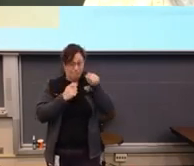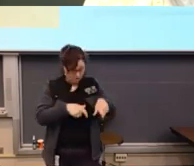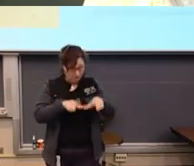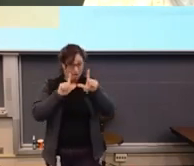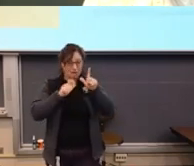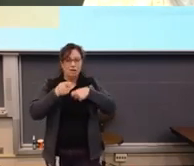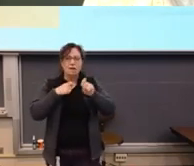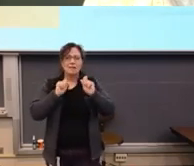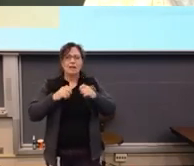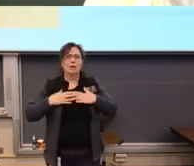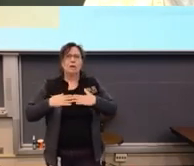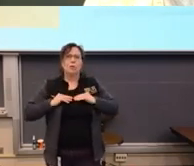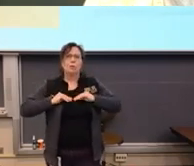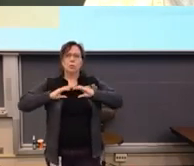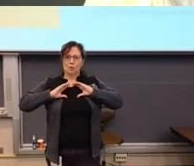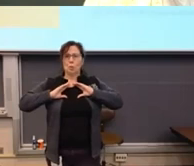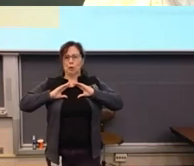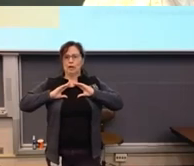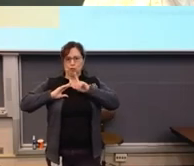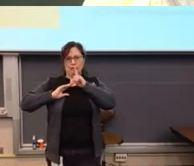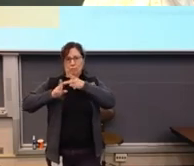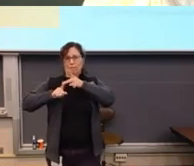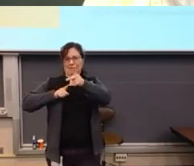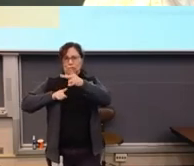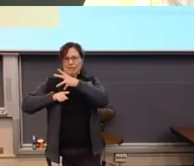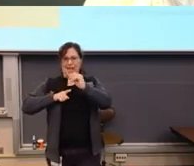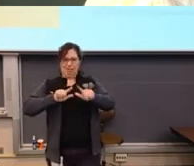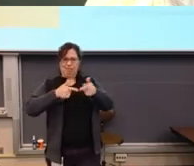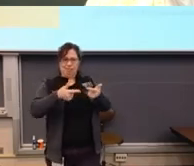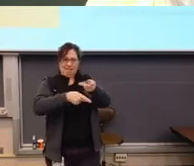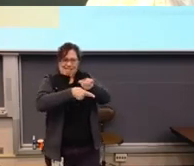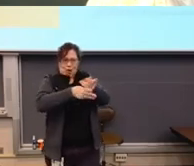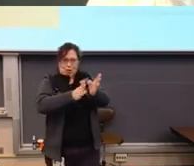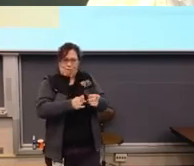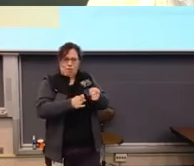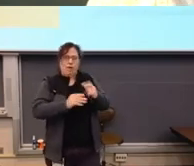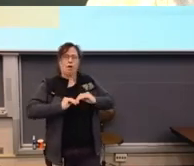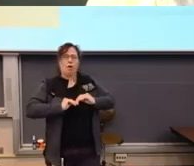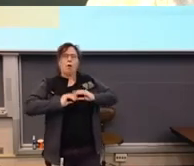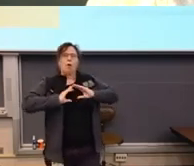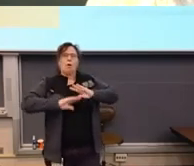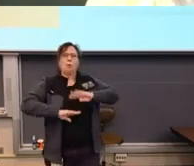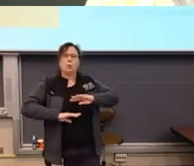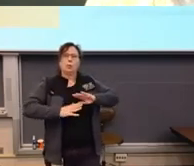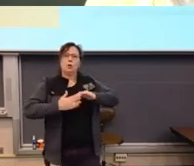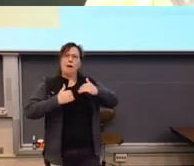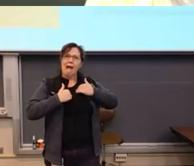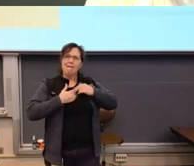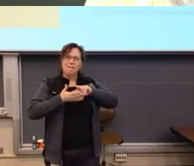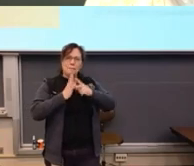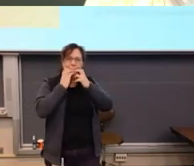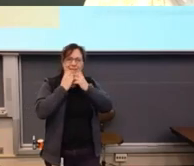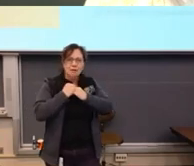Professionally rewarding for sure, but very rewarding for the caregiver. It gives them meaning. It helps them to